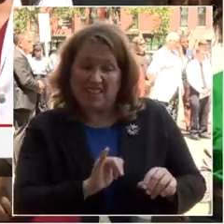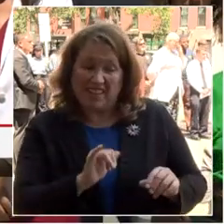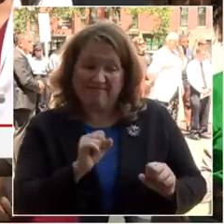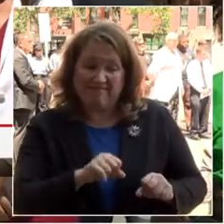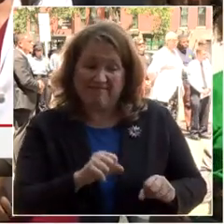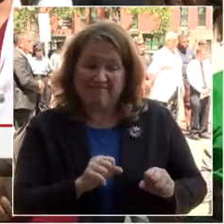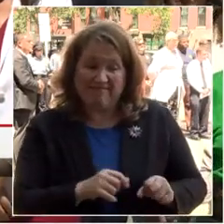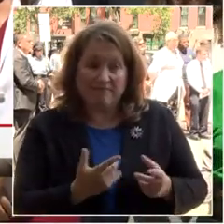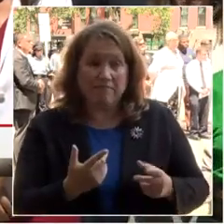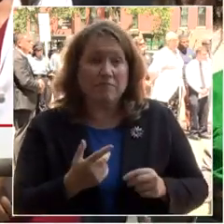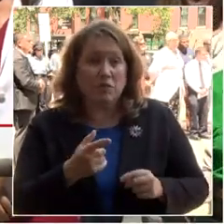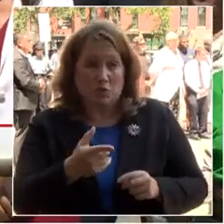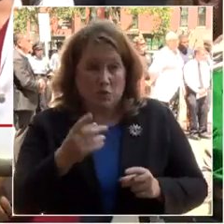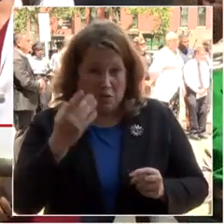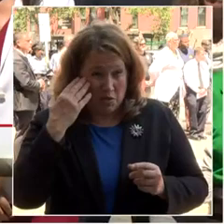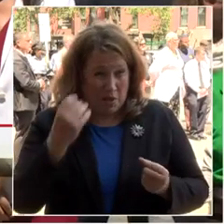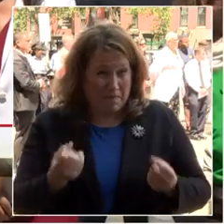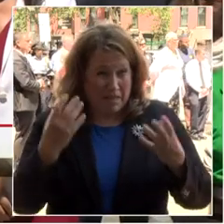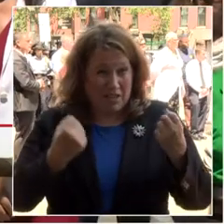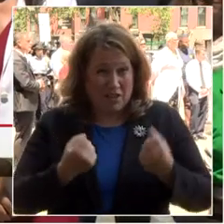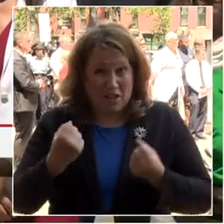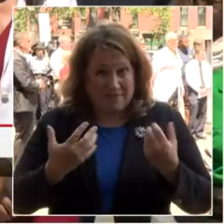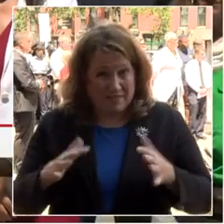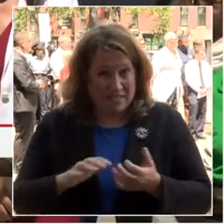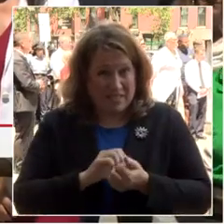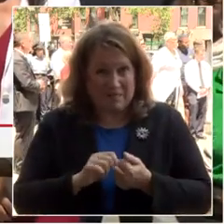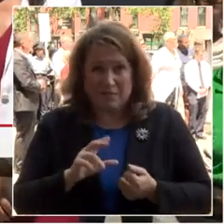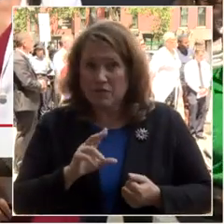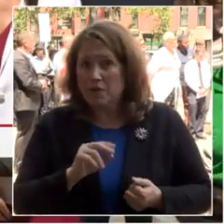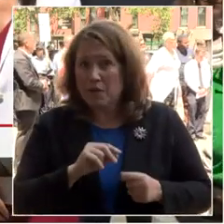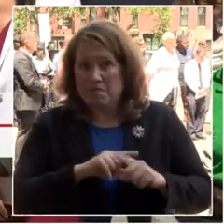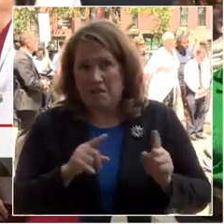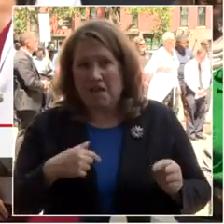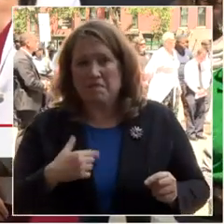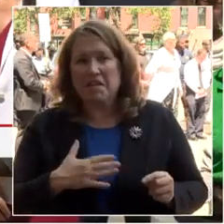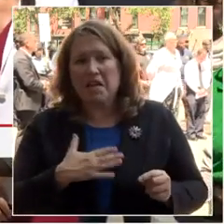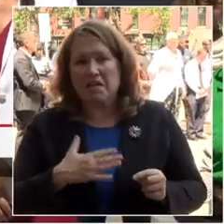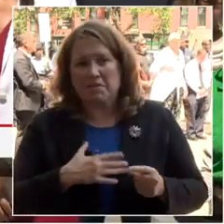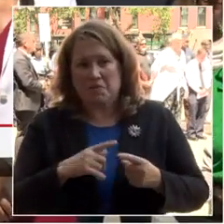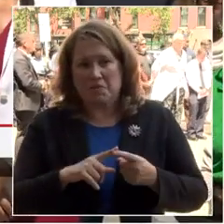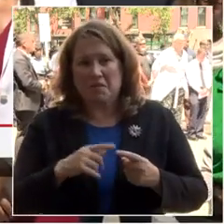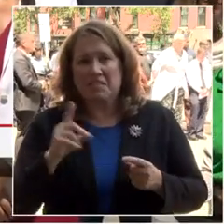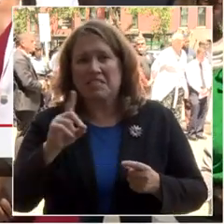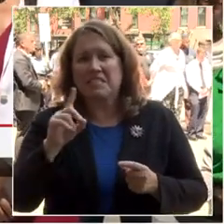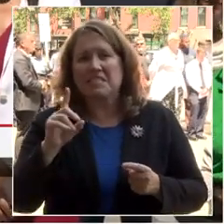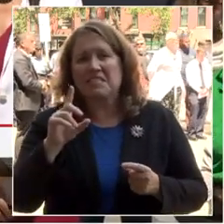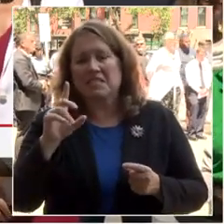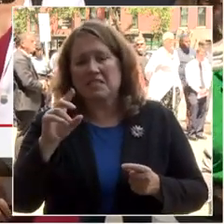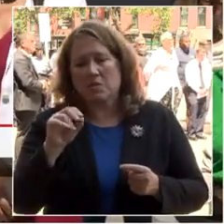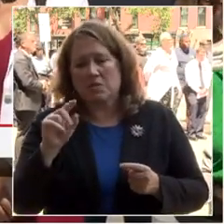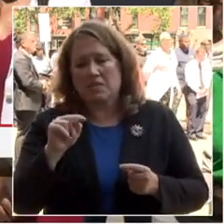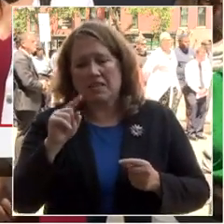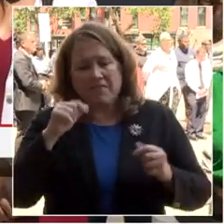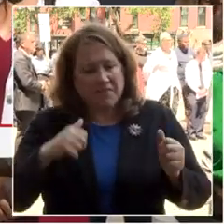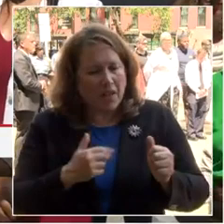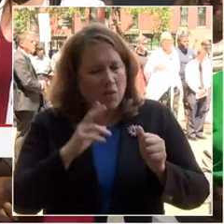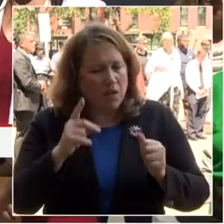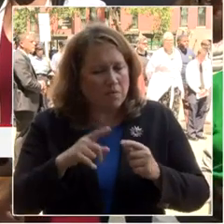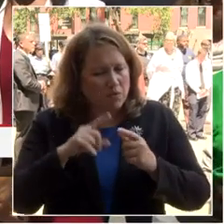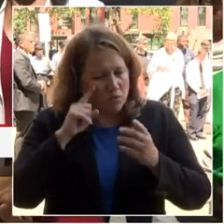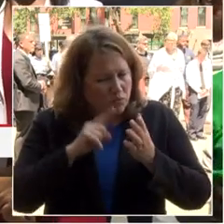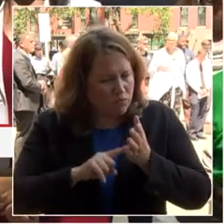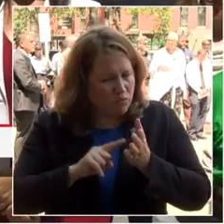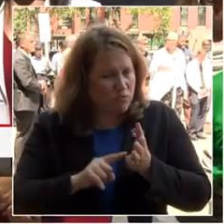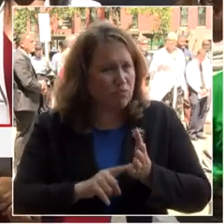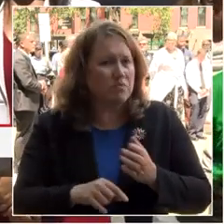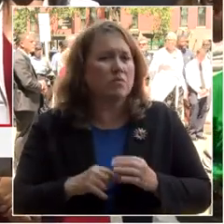Do you have any idea how many cars were damaged? I don't, but I'm happy to have DDOT follow up with you, Mark, on when we